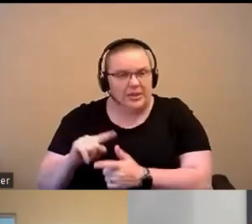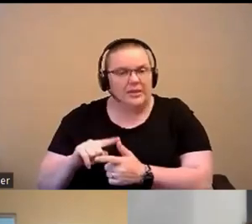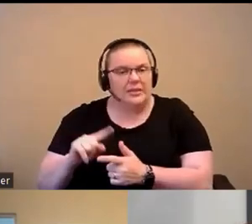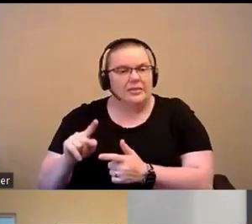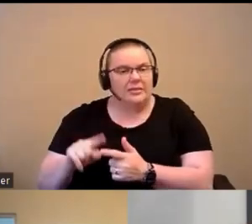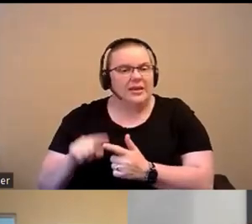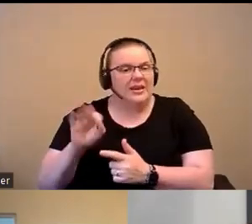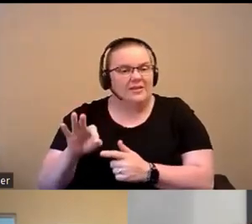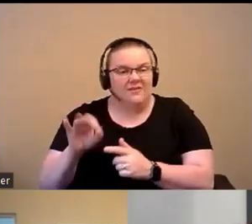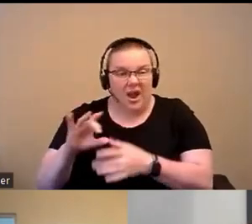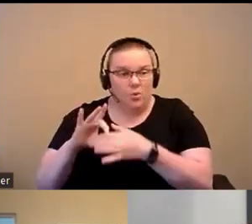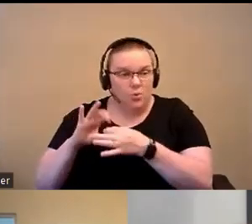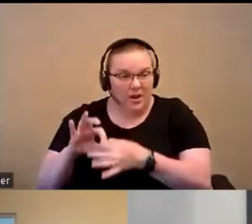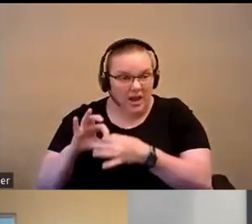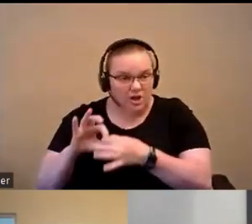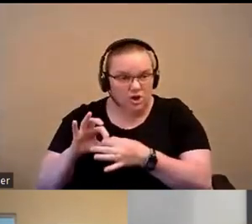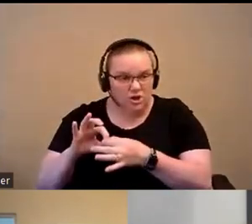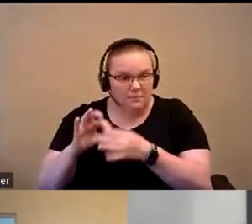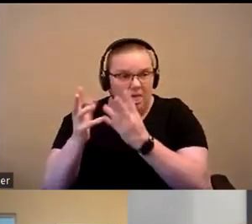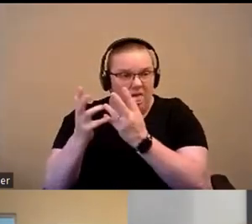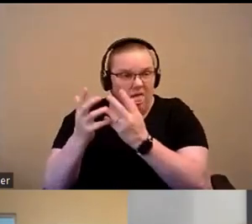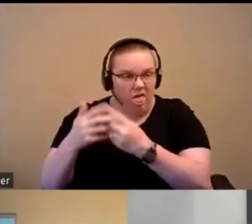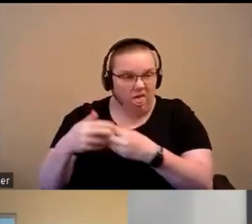if that relationship falls apart,